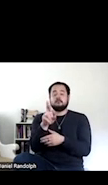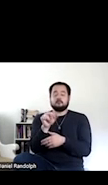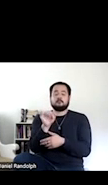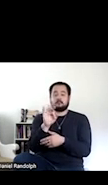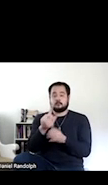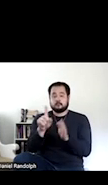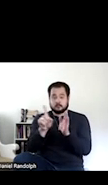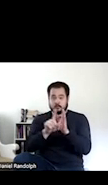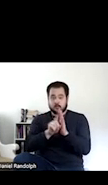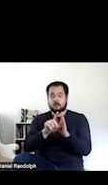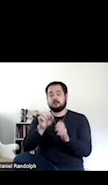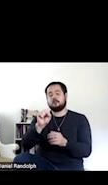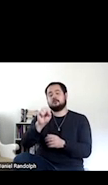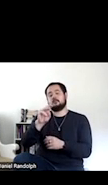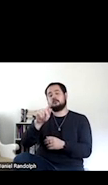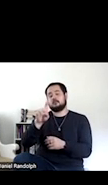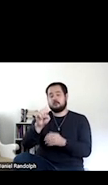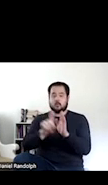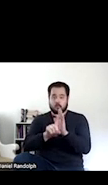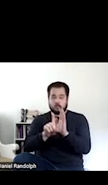is talking to our translator services.